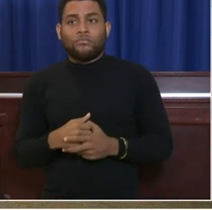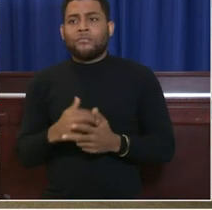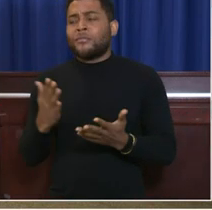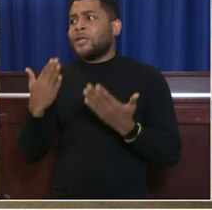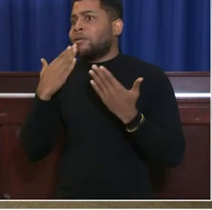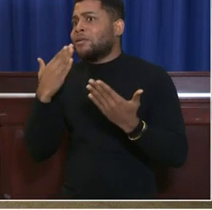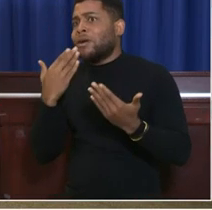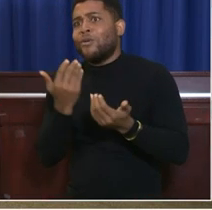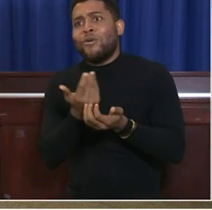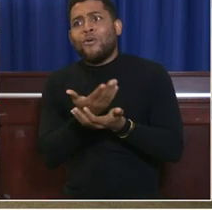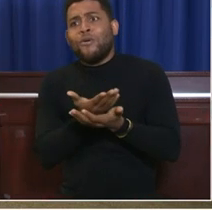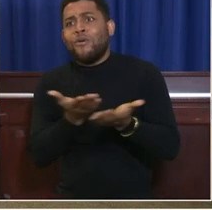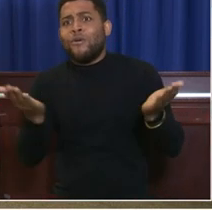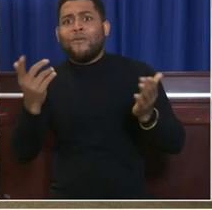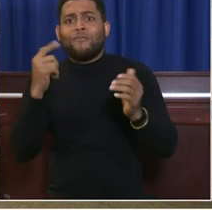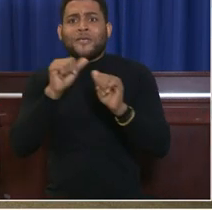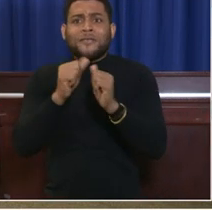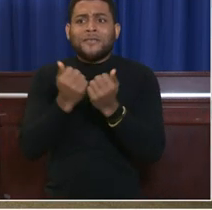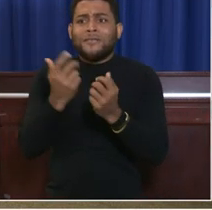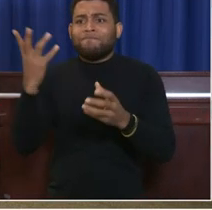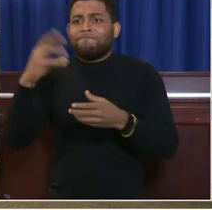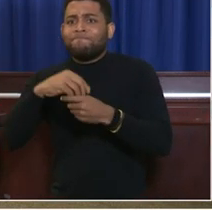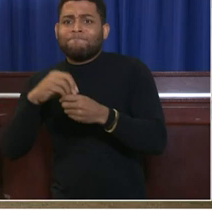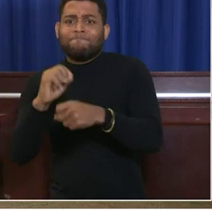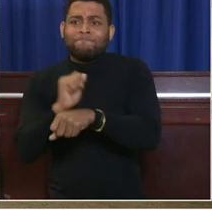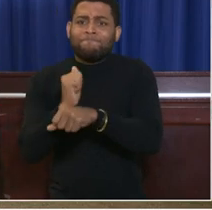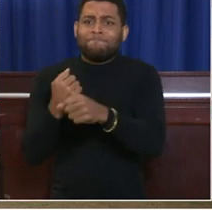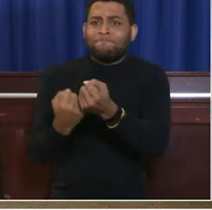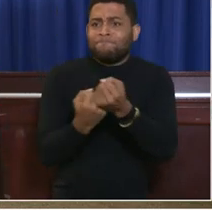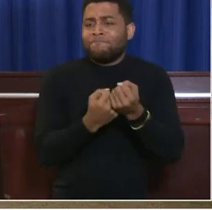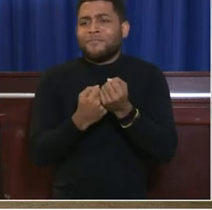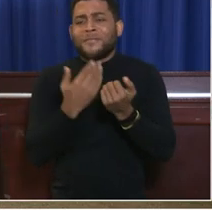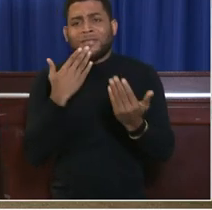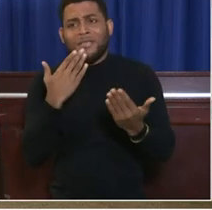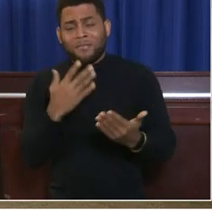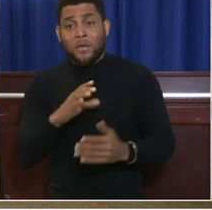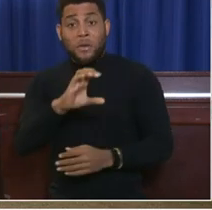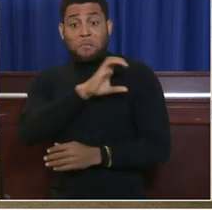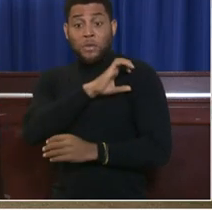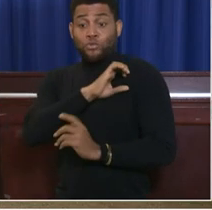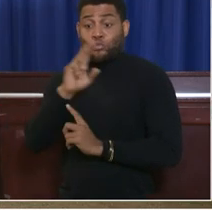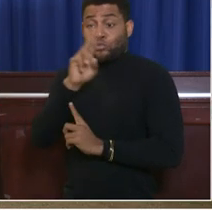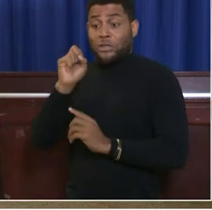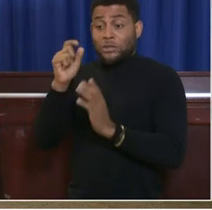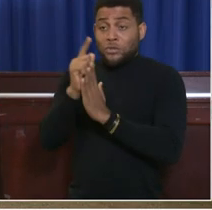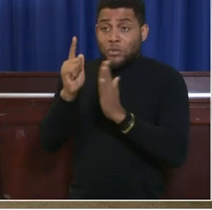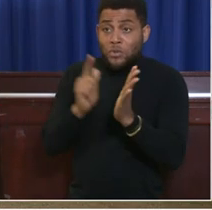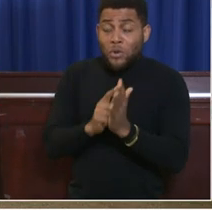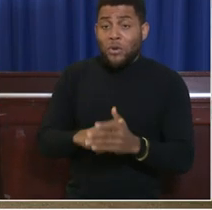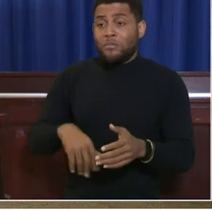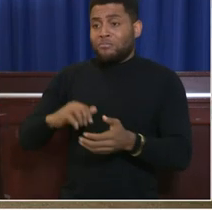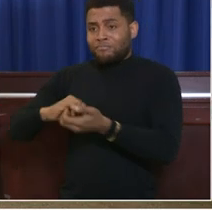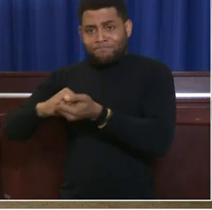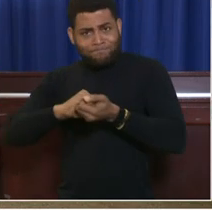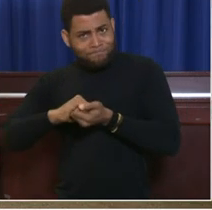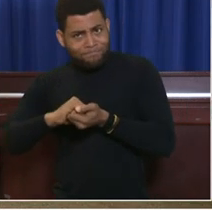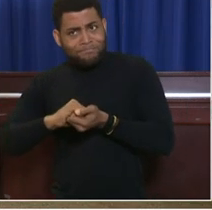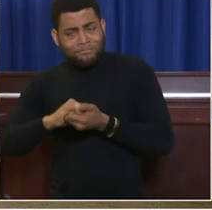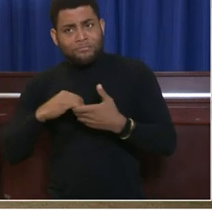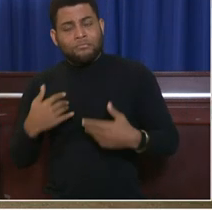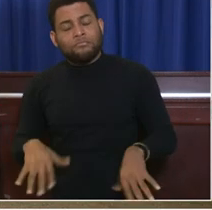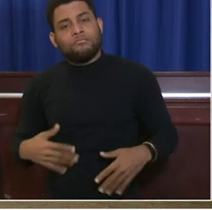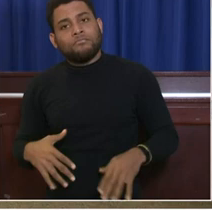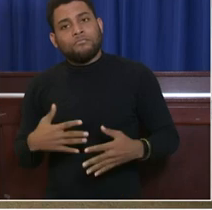partnerships between law enforcement agencies and the United States Attorney's Office couldn't be more important, and I want to thank them for being a